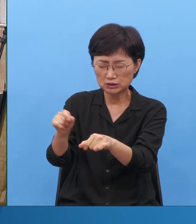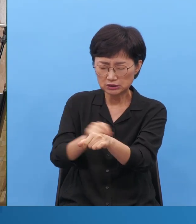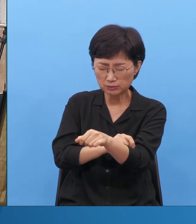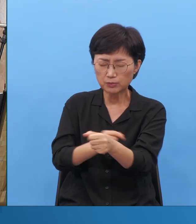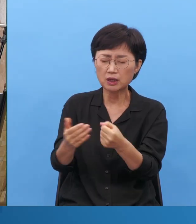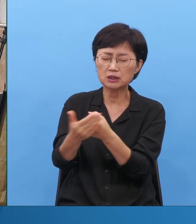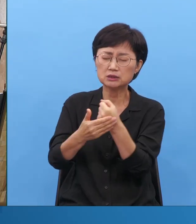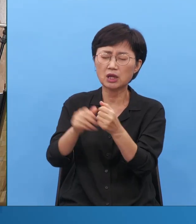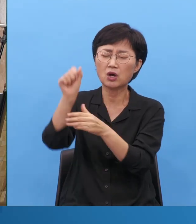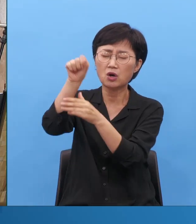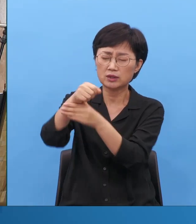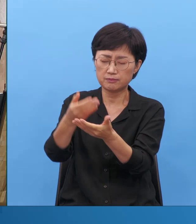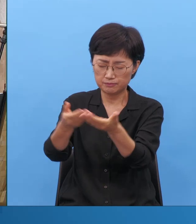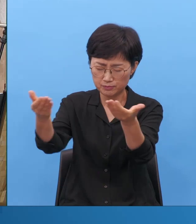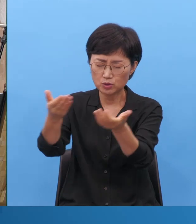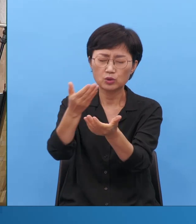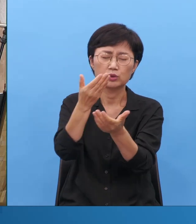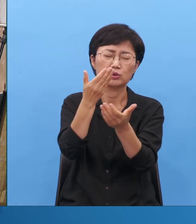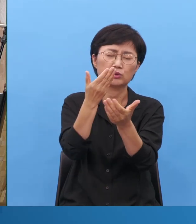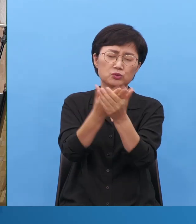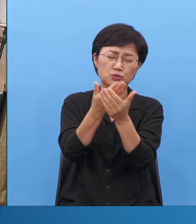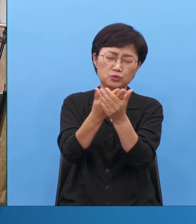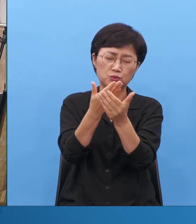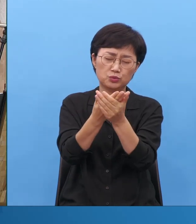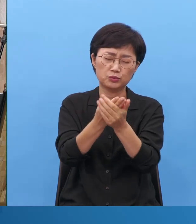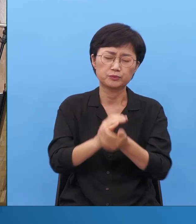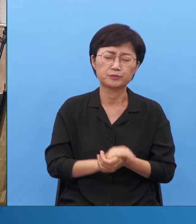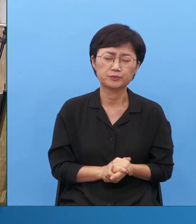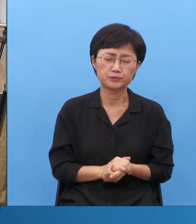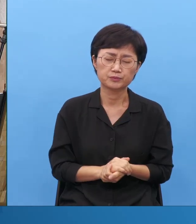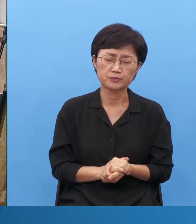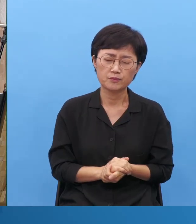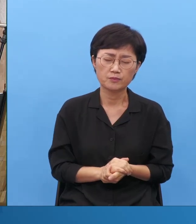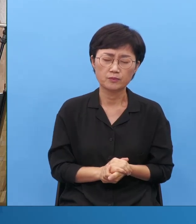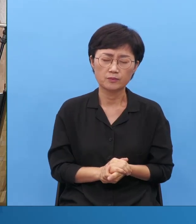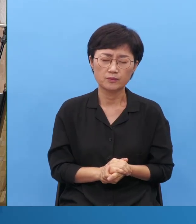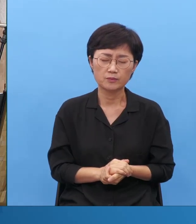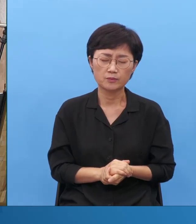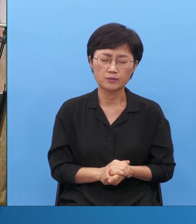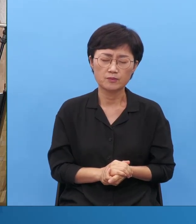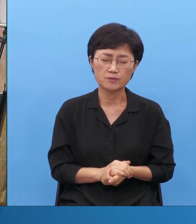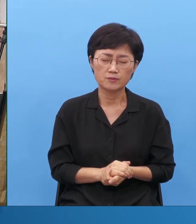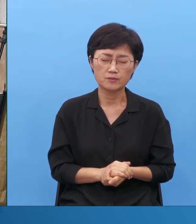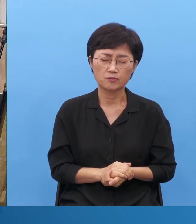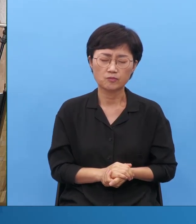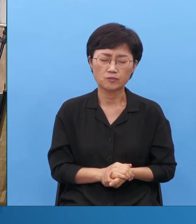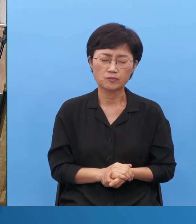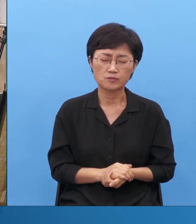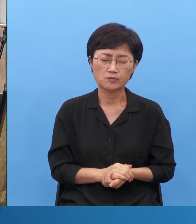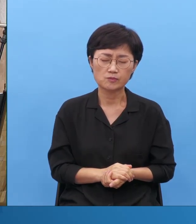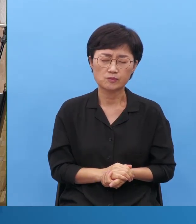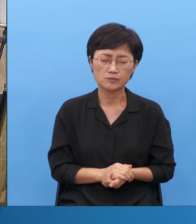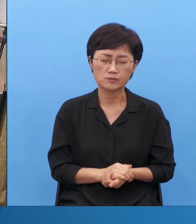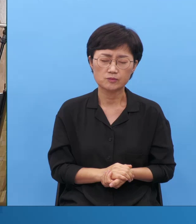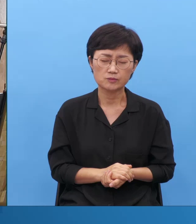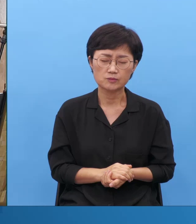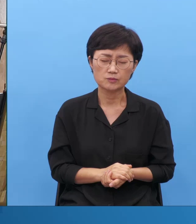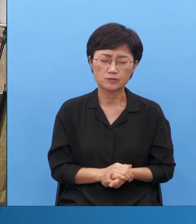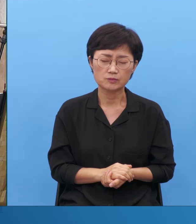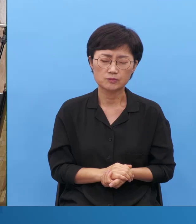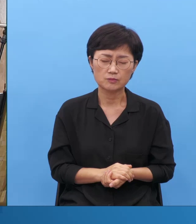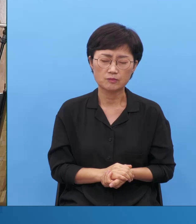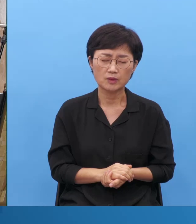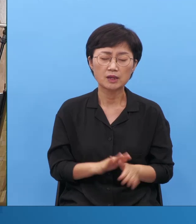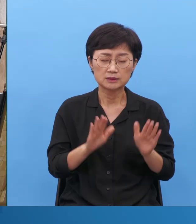of worship that gives worship with us at this time. And may God's special grace and blessings come upon all the missionaries who are doing their ministry in the missions field.